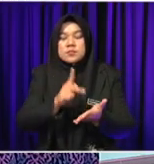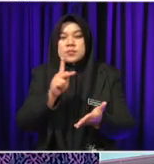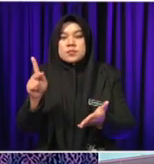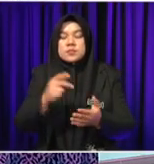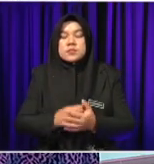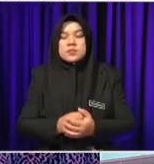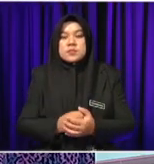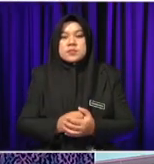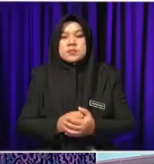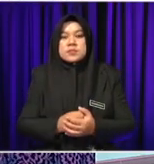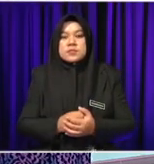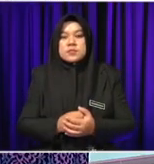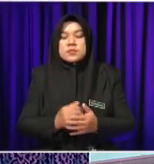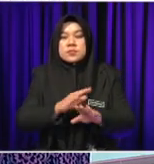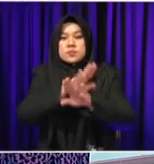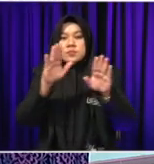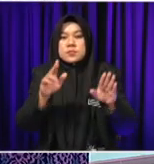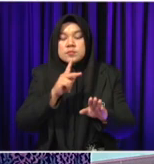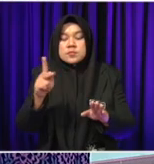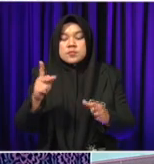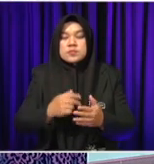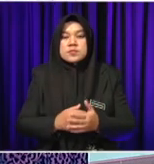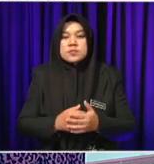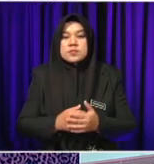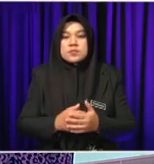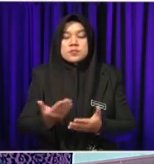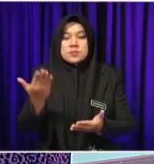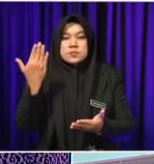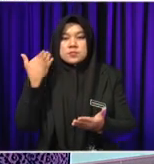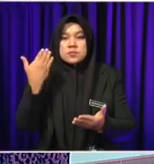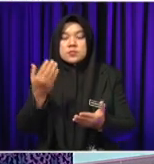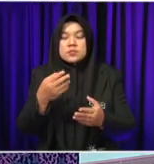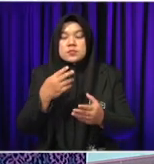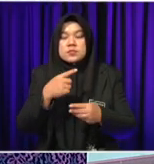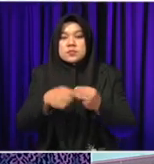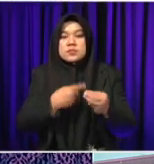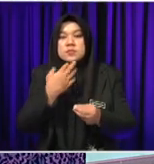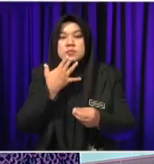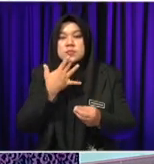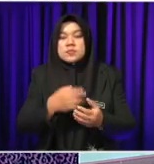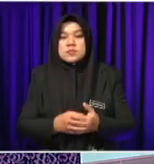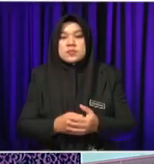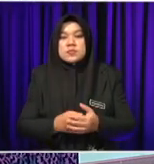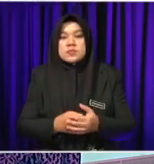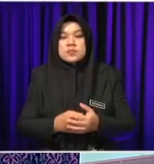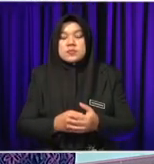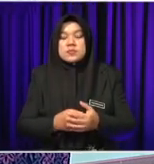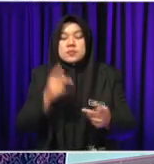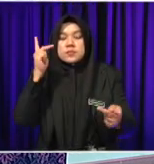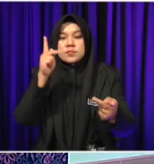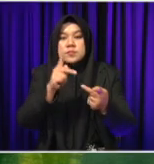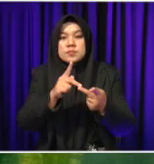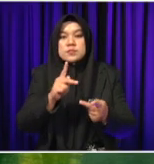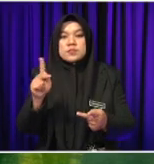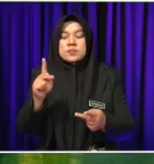revision or to enlighten you and to refresh your previous knowledge on the colours. Now, we have mix or match, that is from